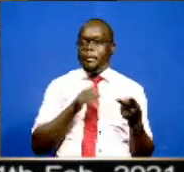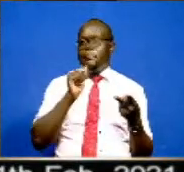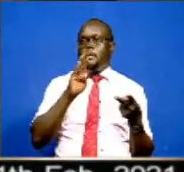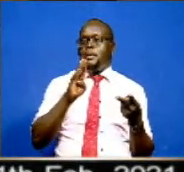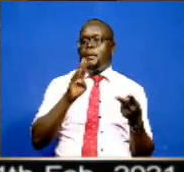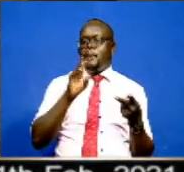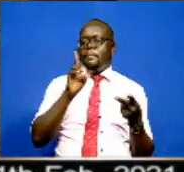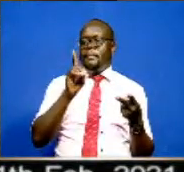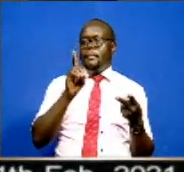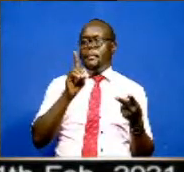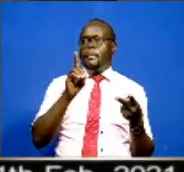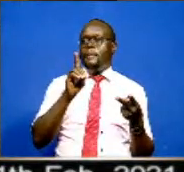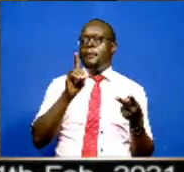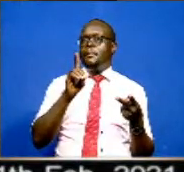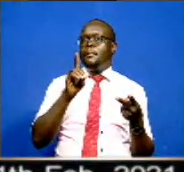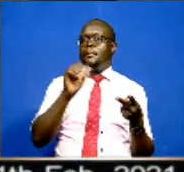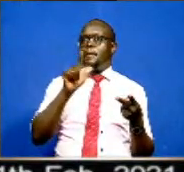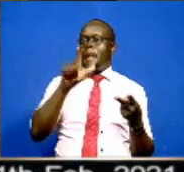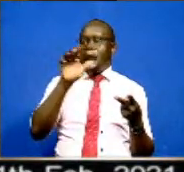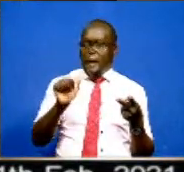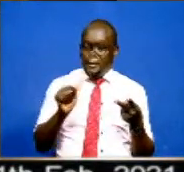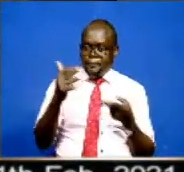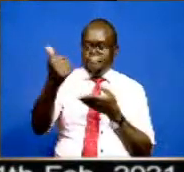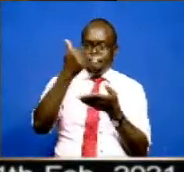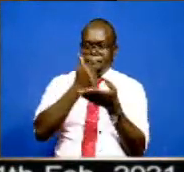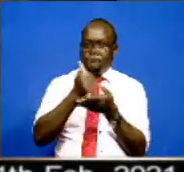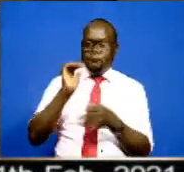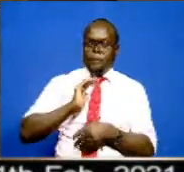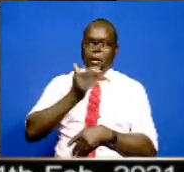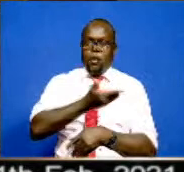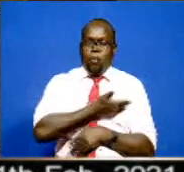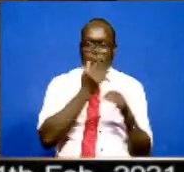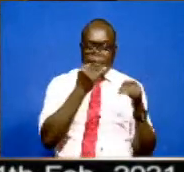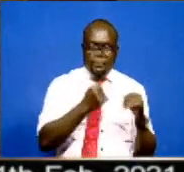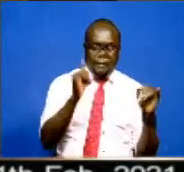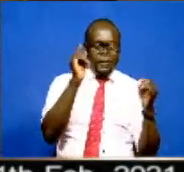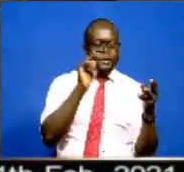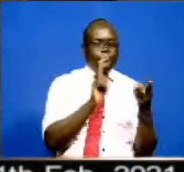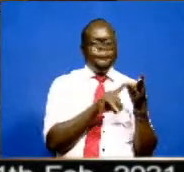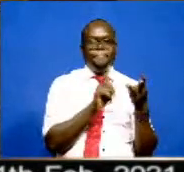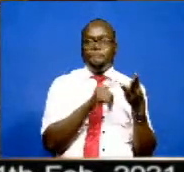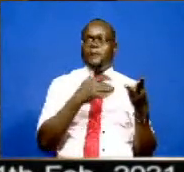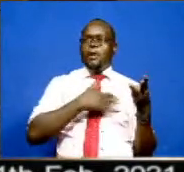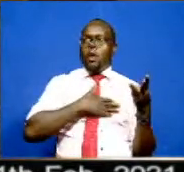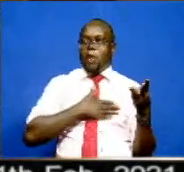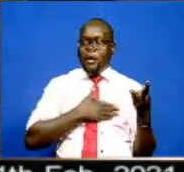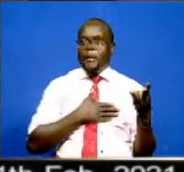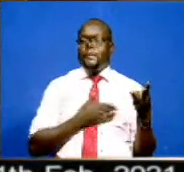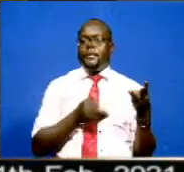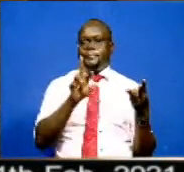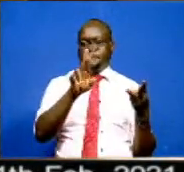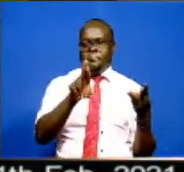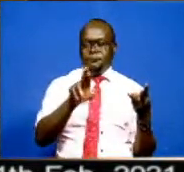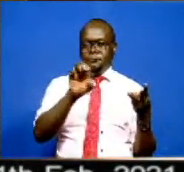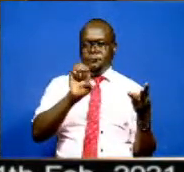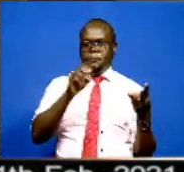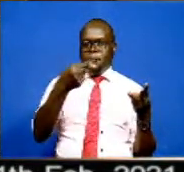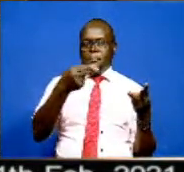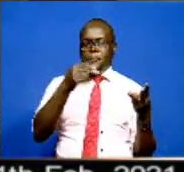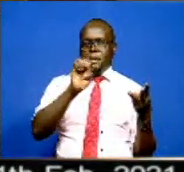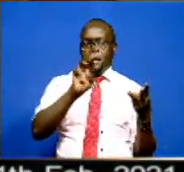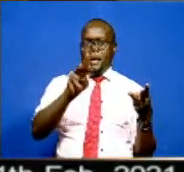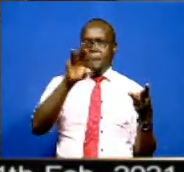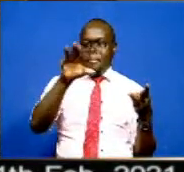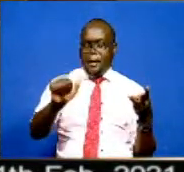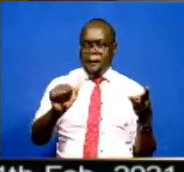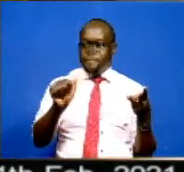Bader, MP, to be appointed to the Committee on Implementation. 3, the Honorable Rehema Dida Jaldesa, MP,